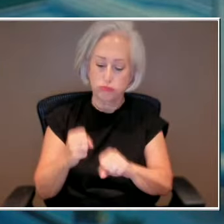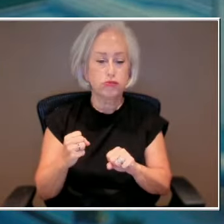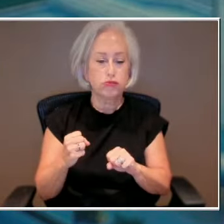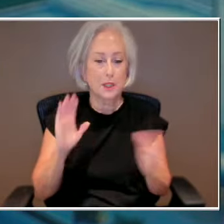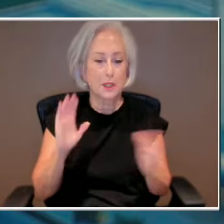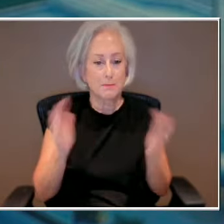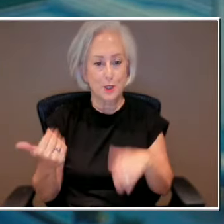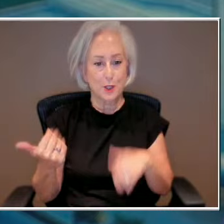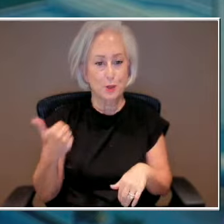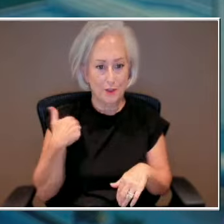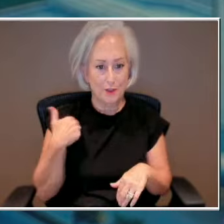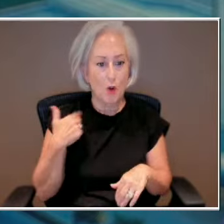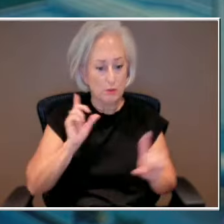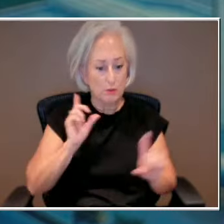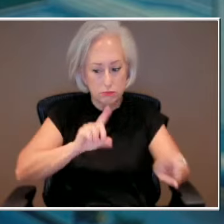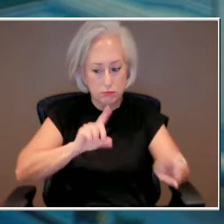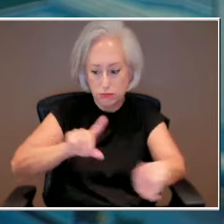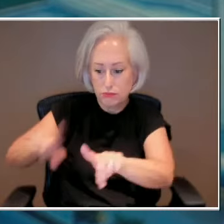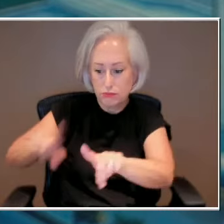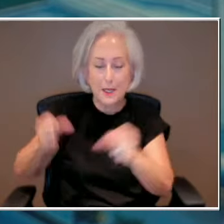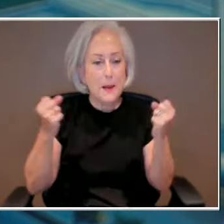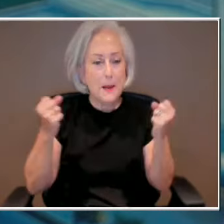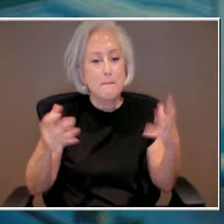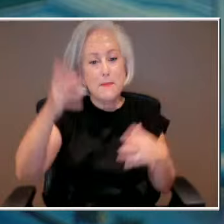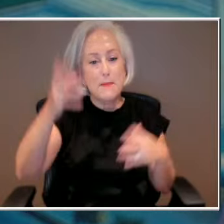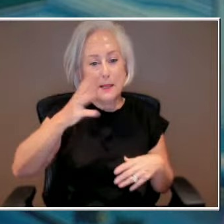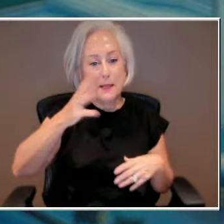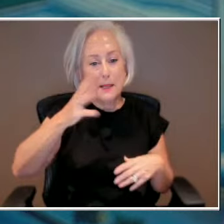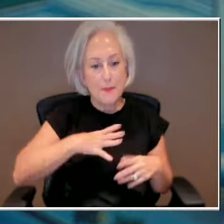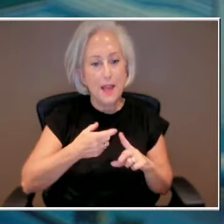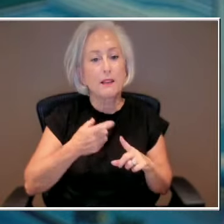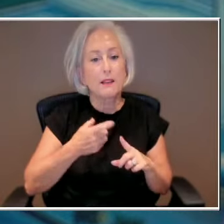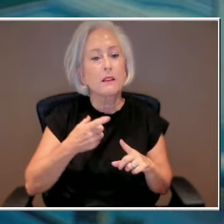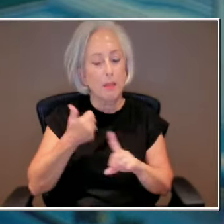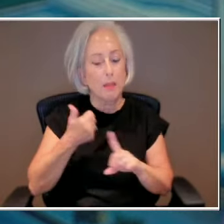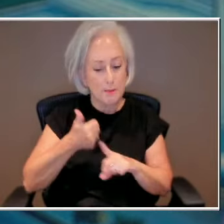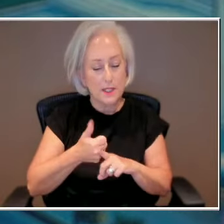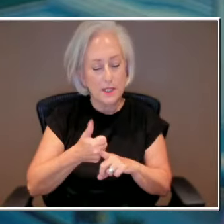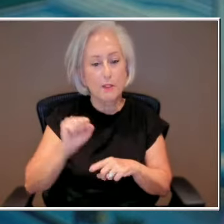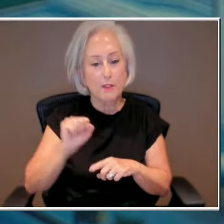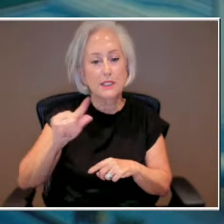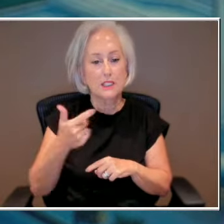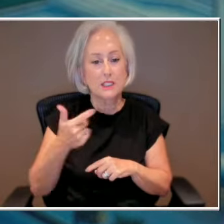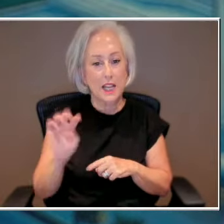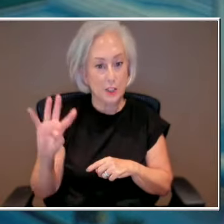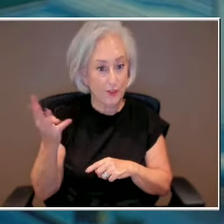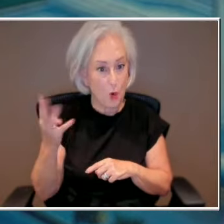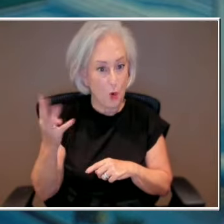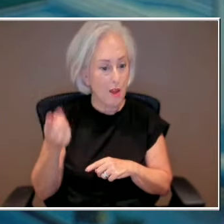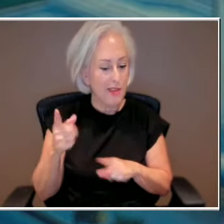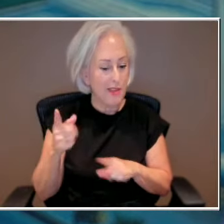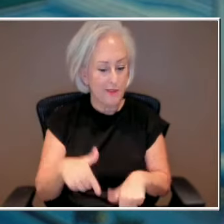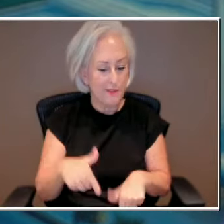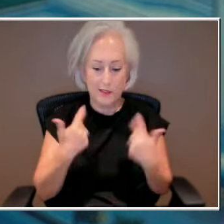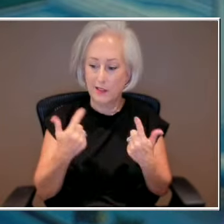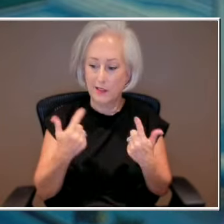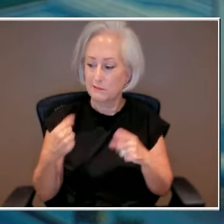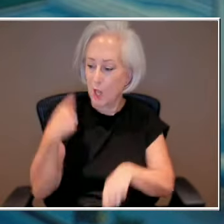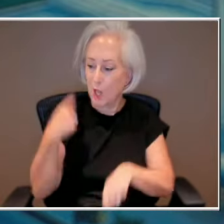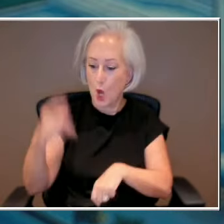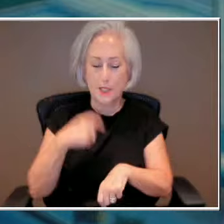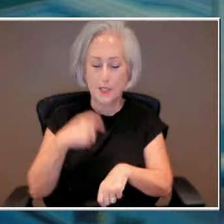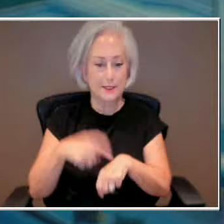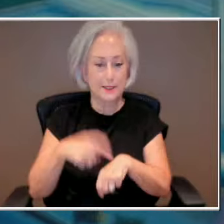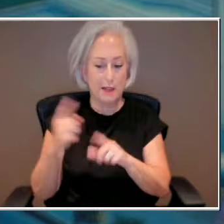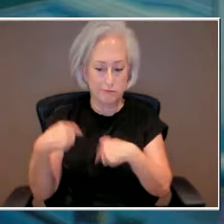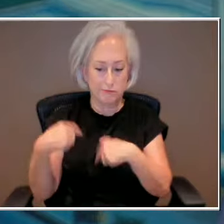We've got many men in our organization that are stage 4, and they've been around for a decent amount of time now with their diagnosis. So I know that it's